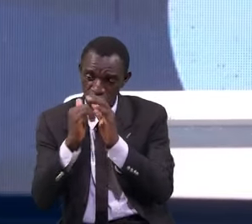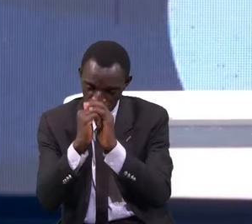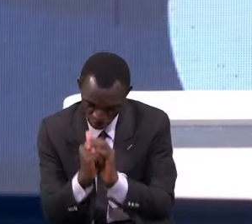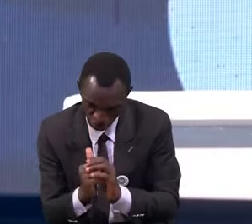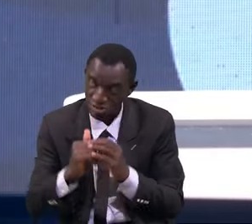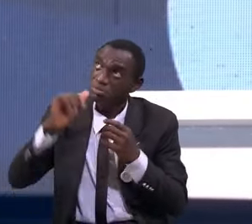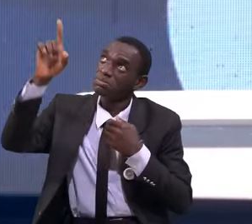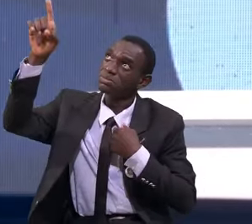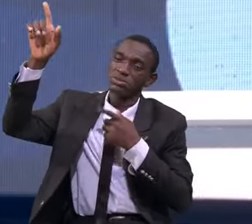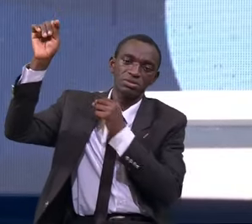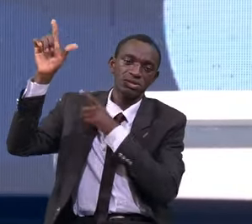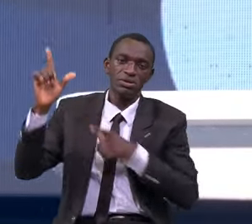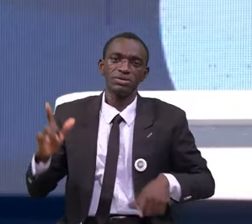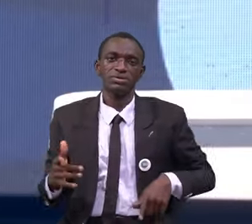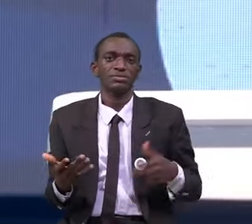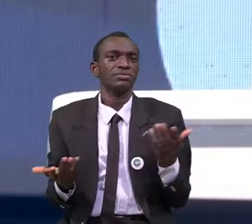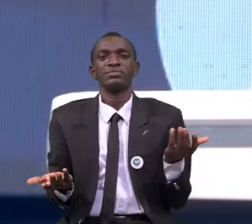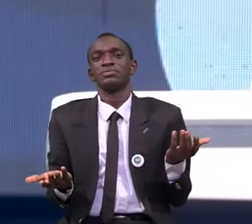the Lord.